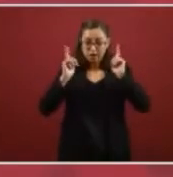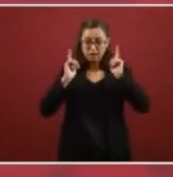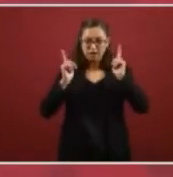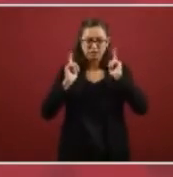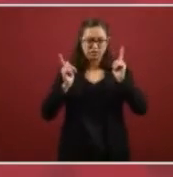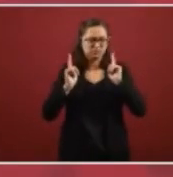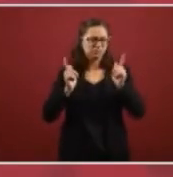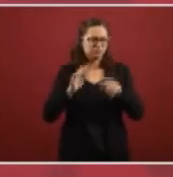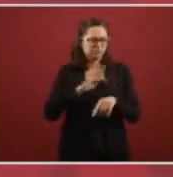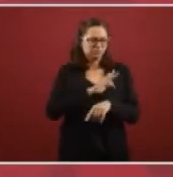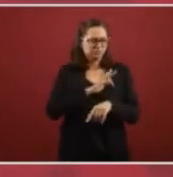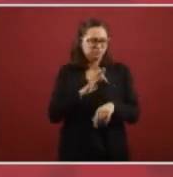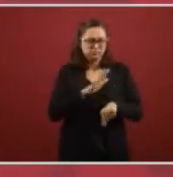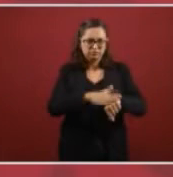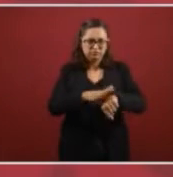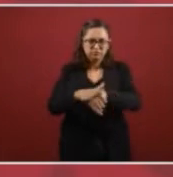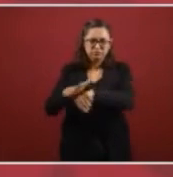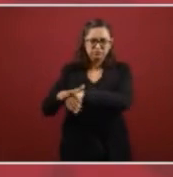continue to